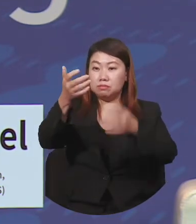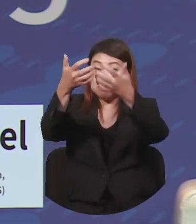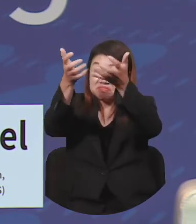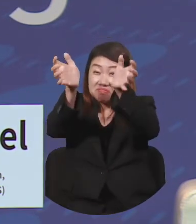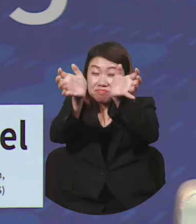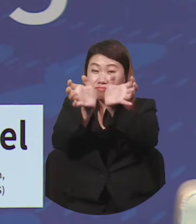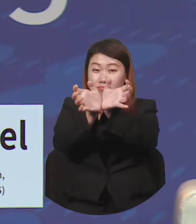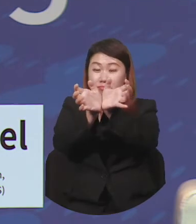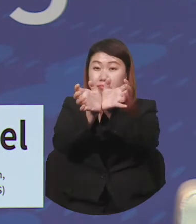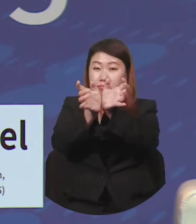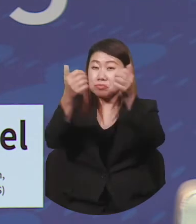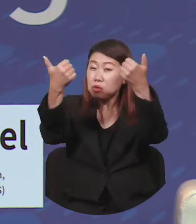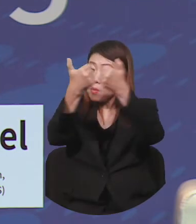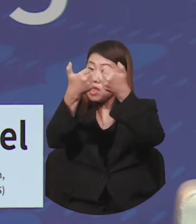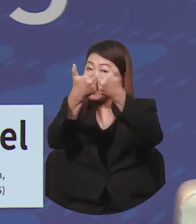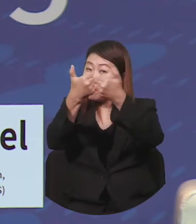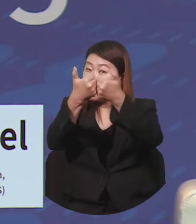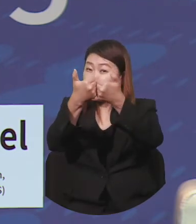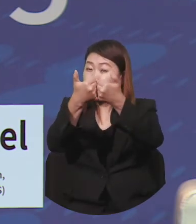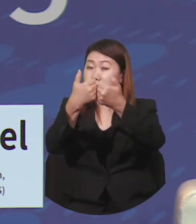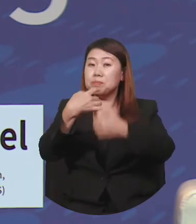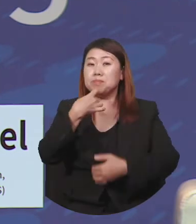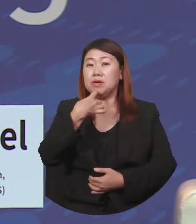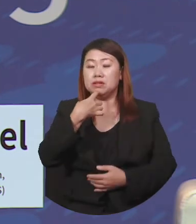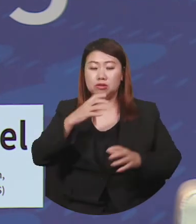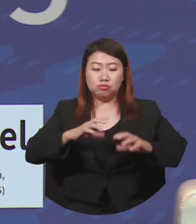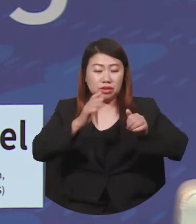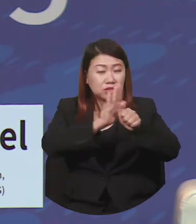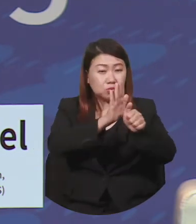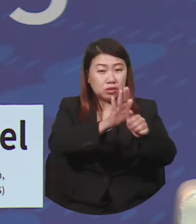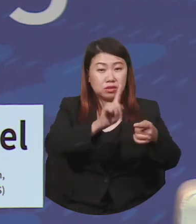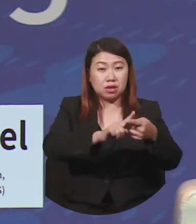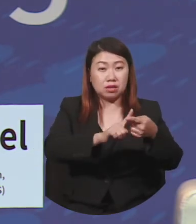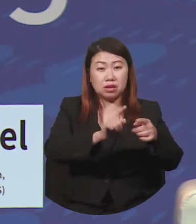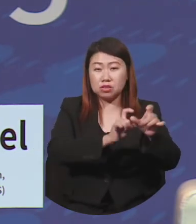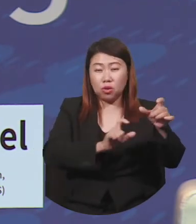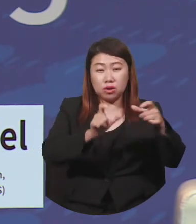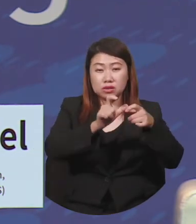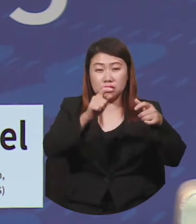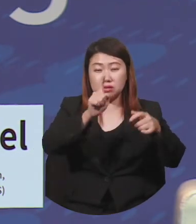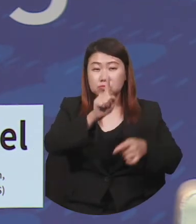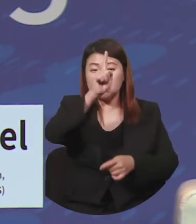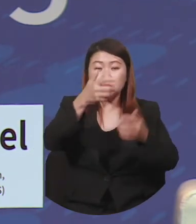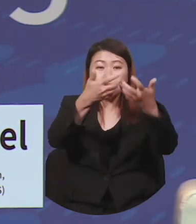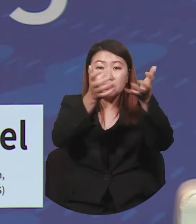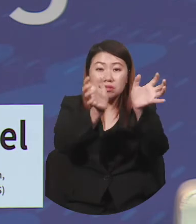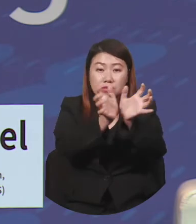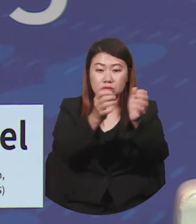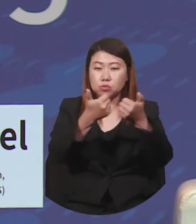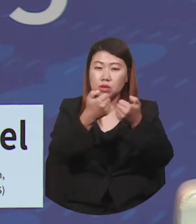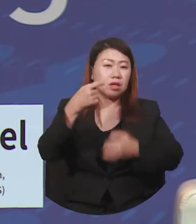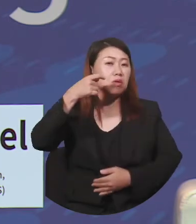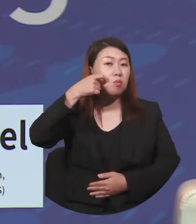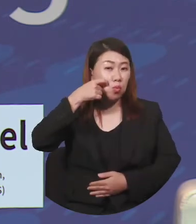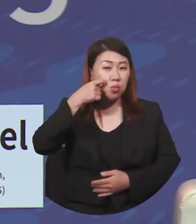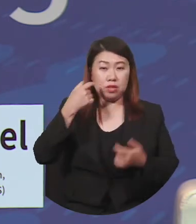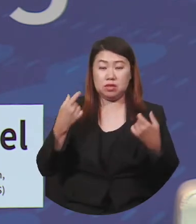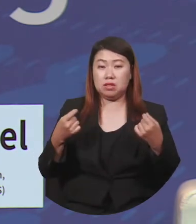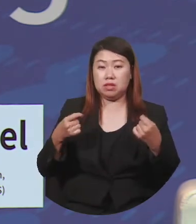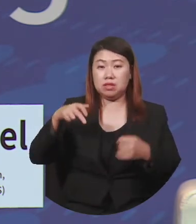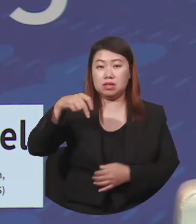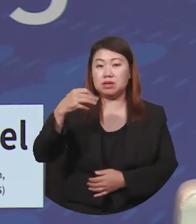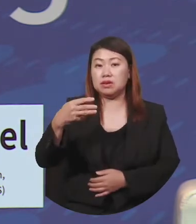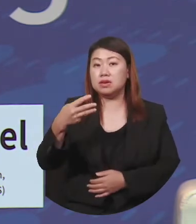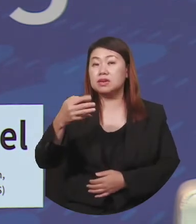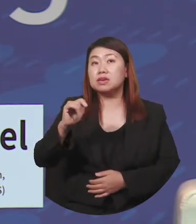of heads of state came here. Do we expect that this would any longer happen? Probably not. At